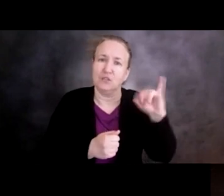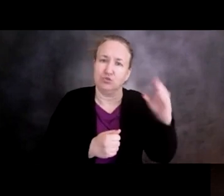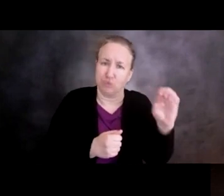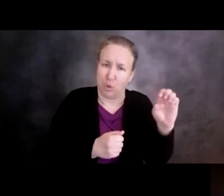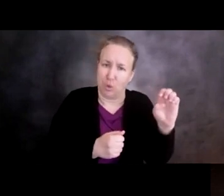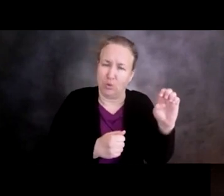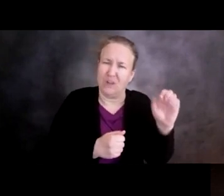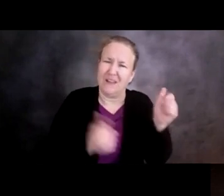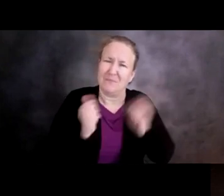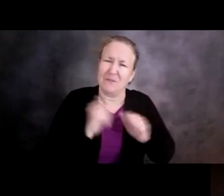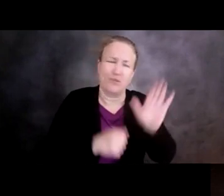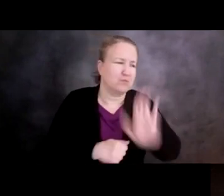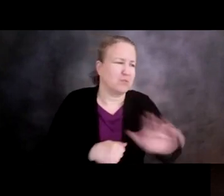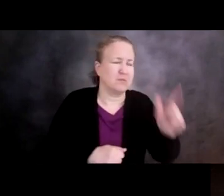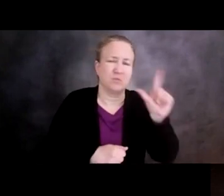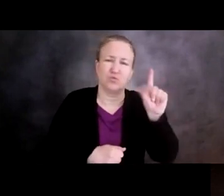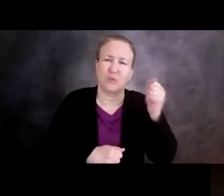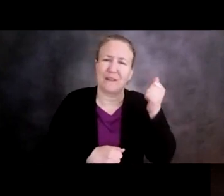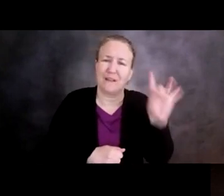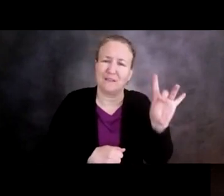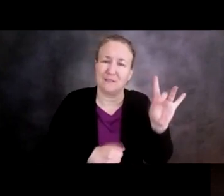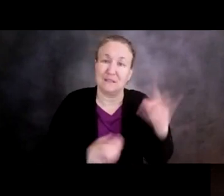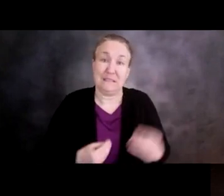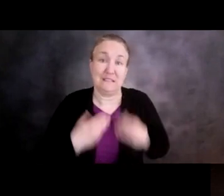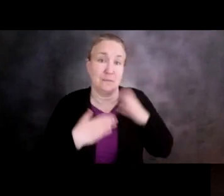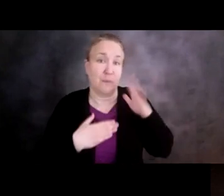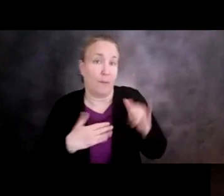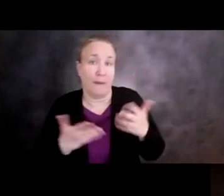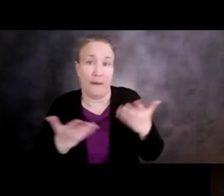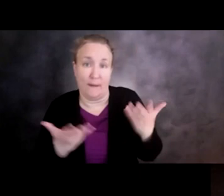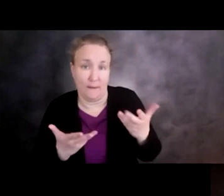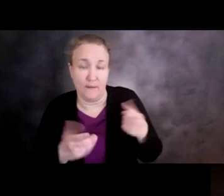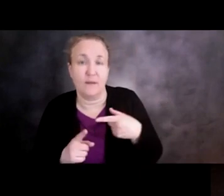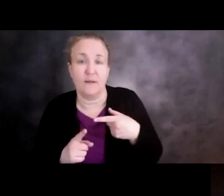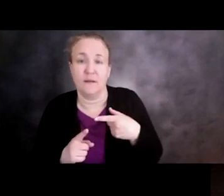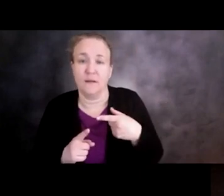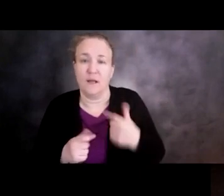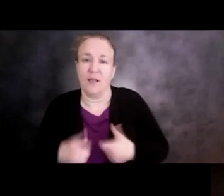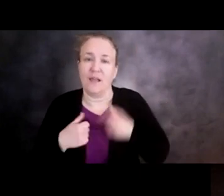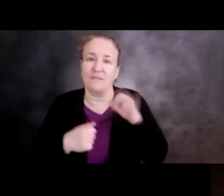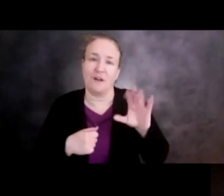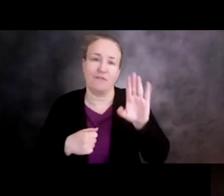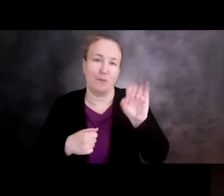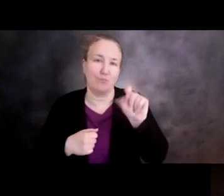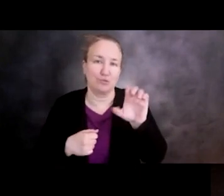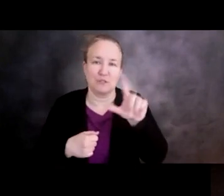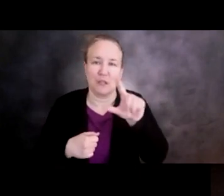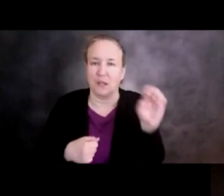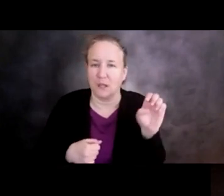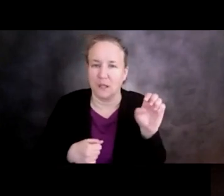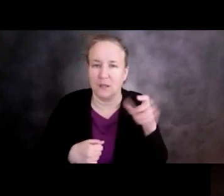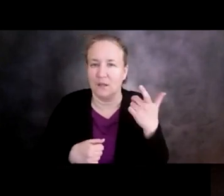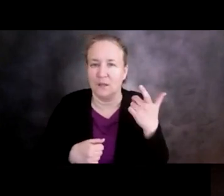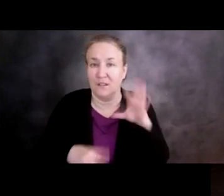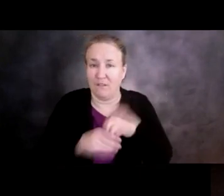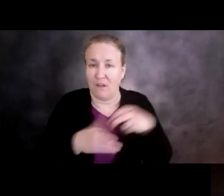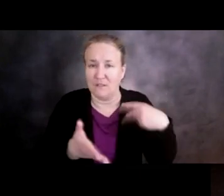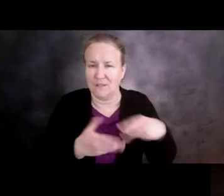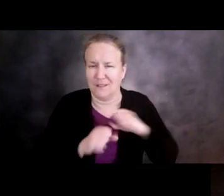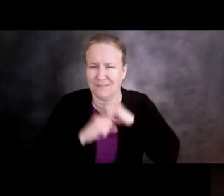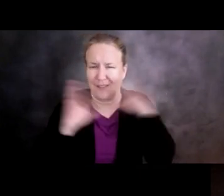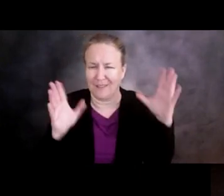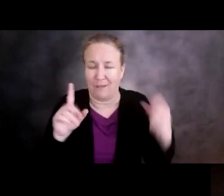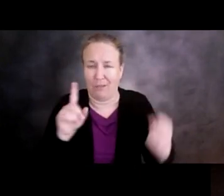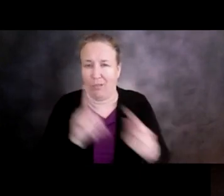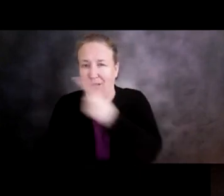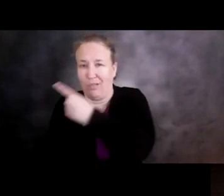about 2018 that was inspired by like the life of Bruce Lee. It had nothing to do with dance, but it was just this one scene that